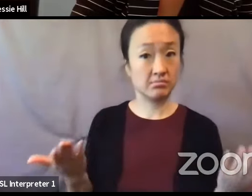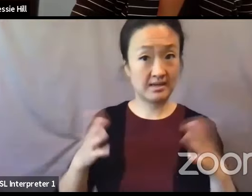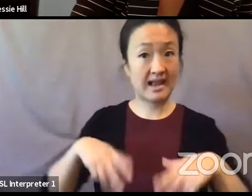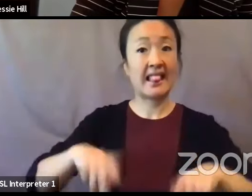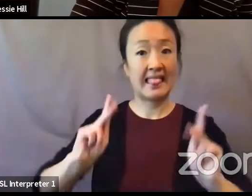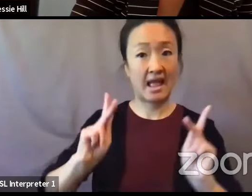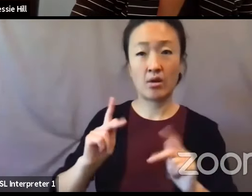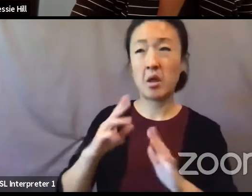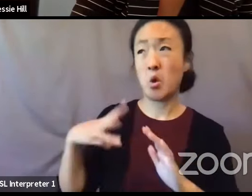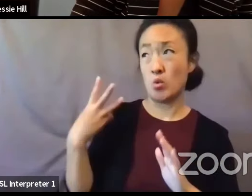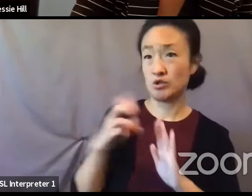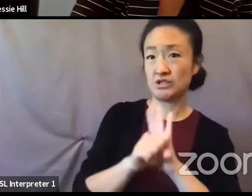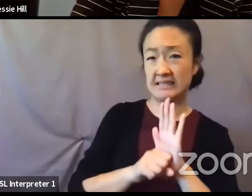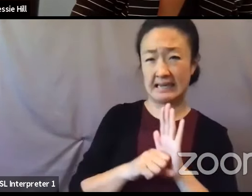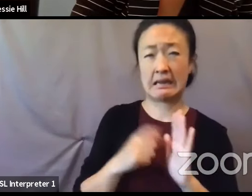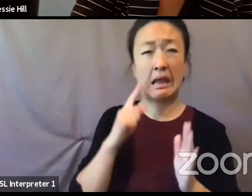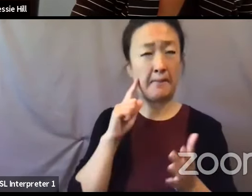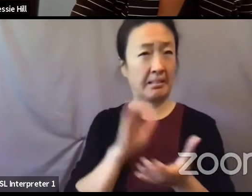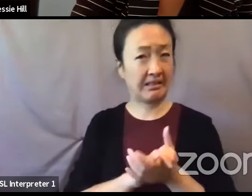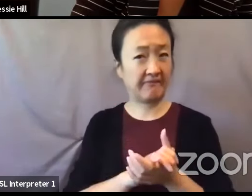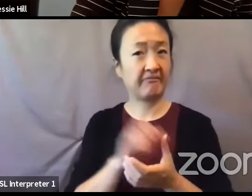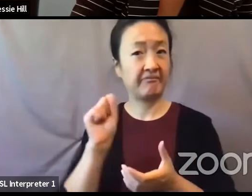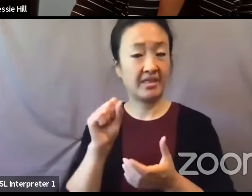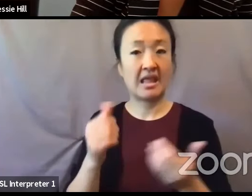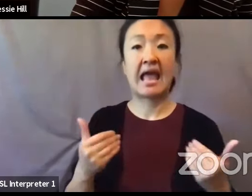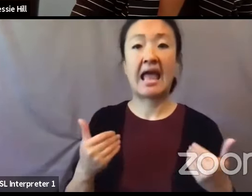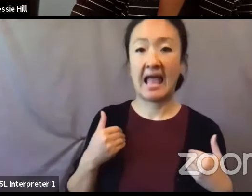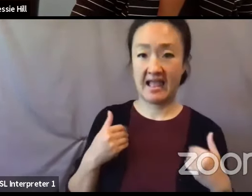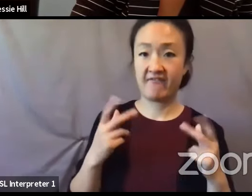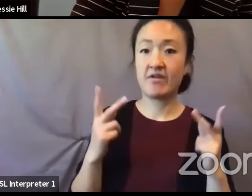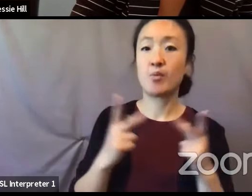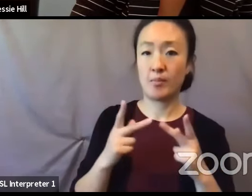Washington State as well, you can get a permit for concealed carry.